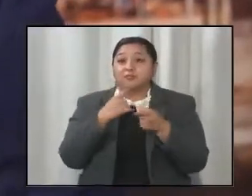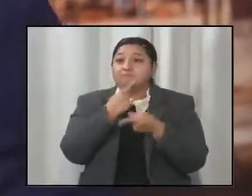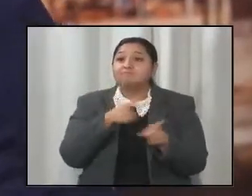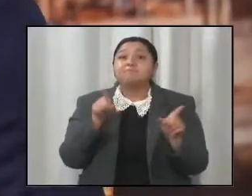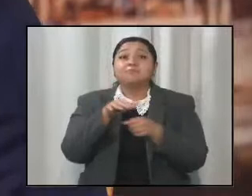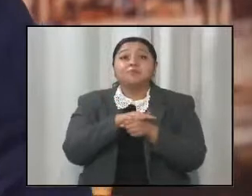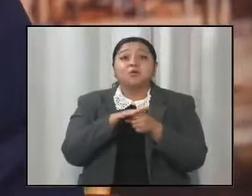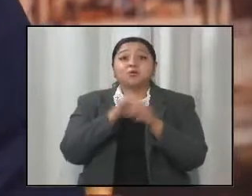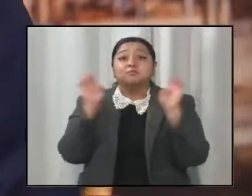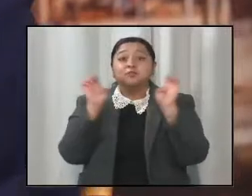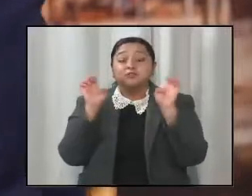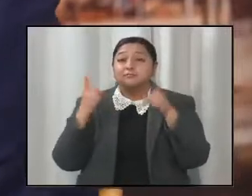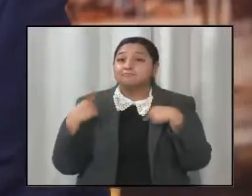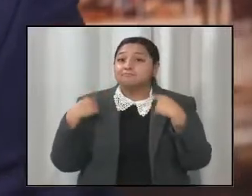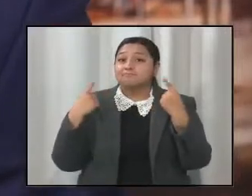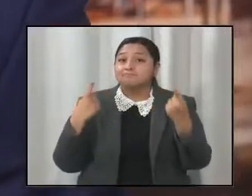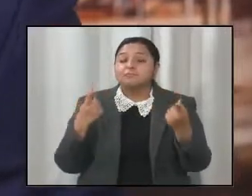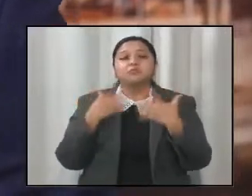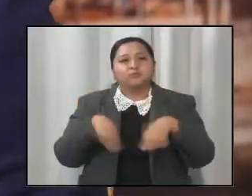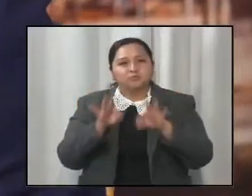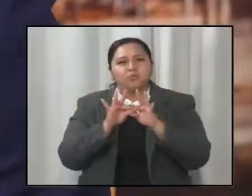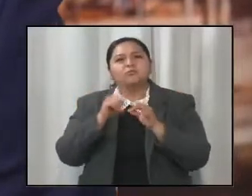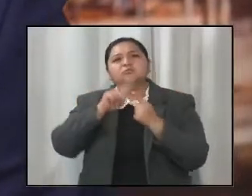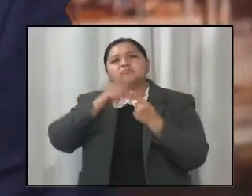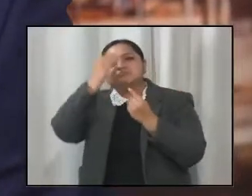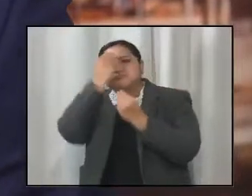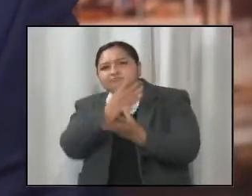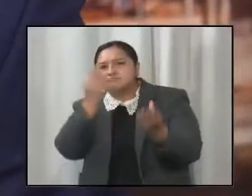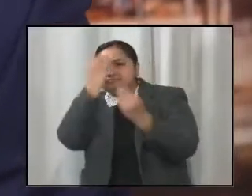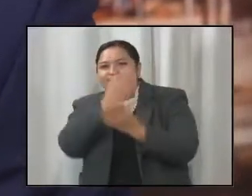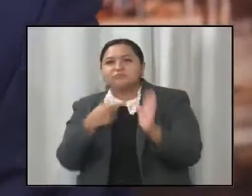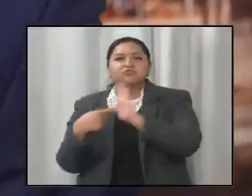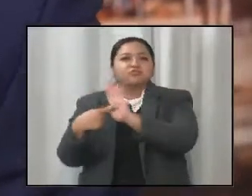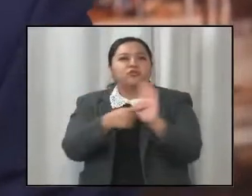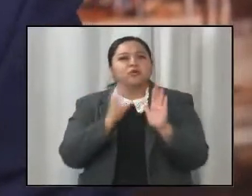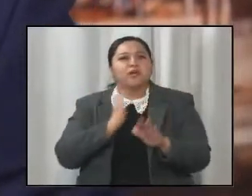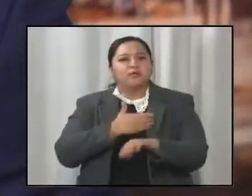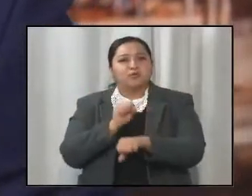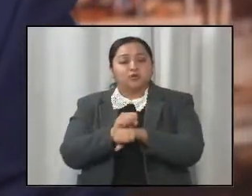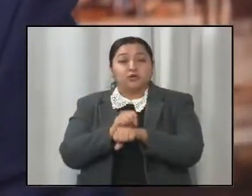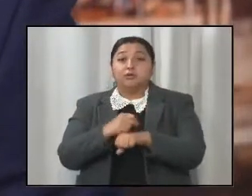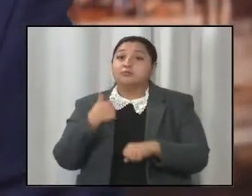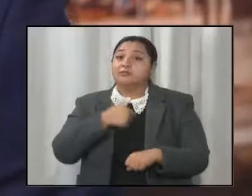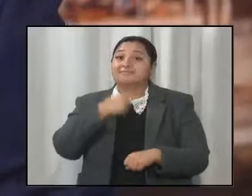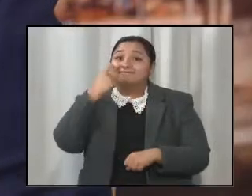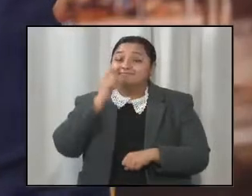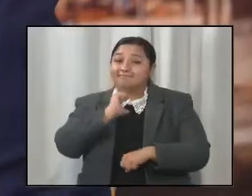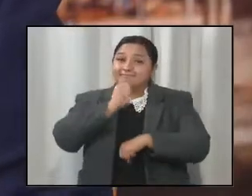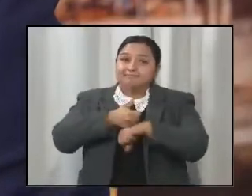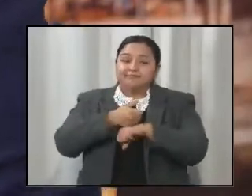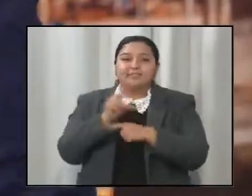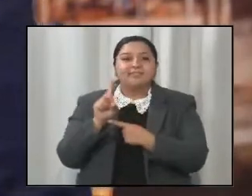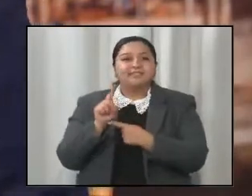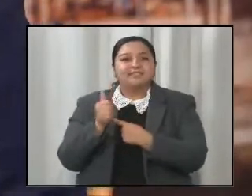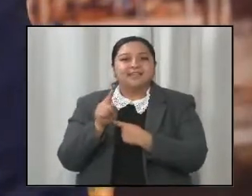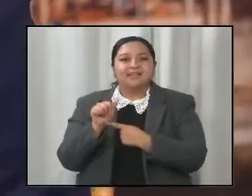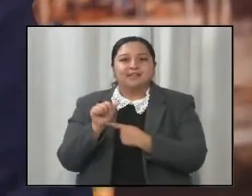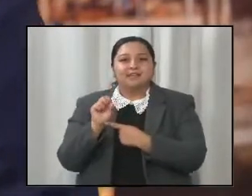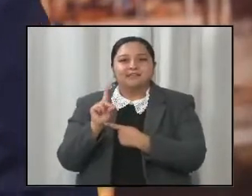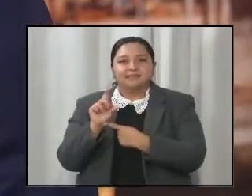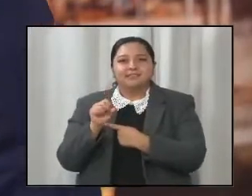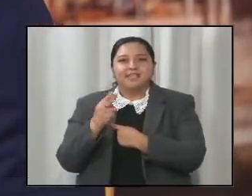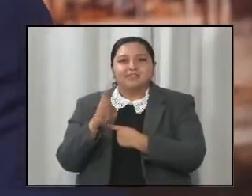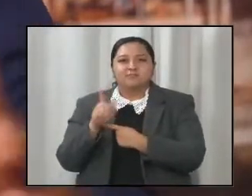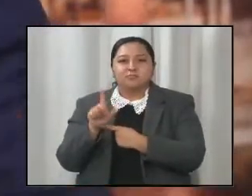by providing timely data to the public. The newly launched data dashboard provides a comprehensive look at homelessness in Long